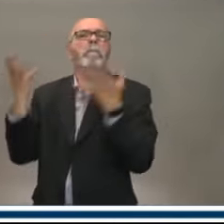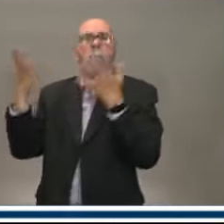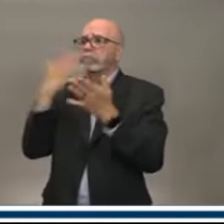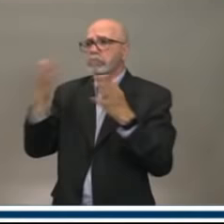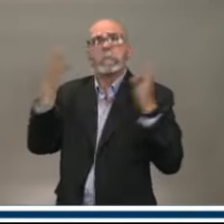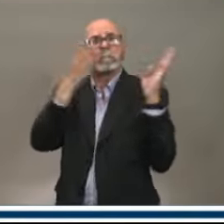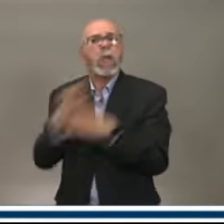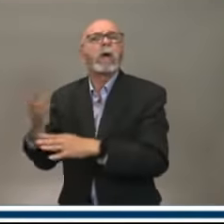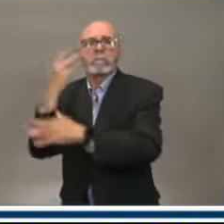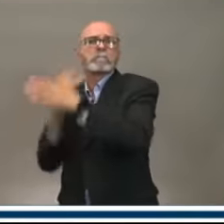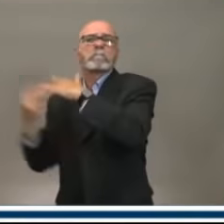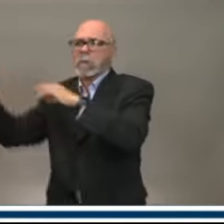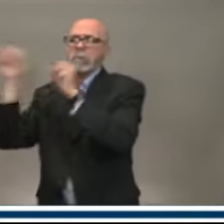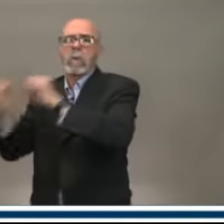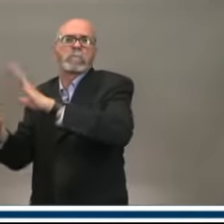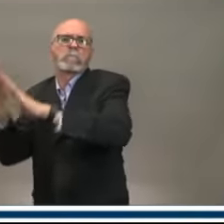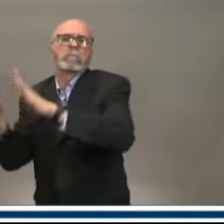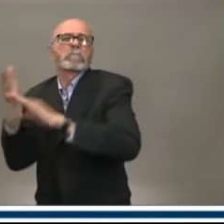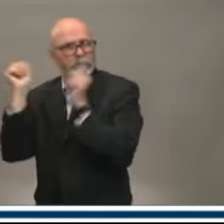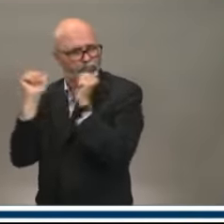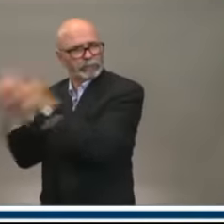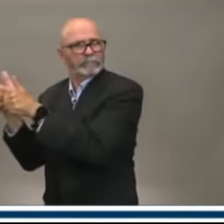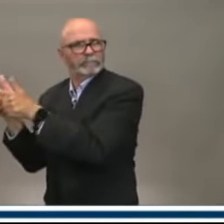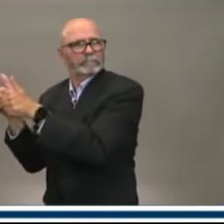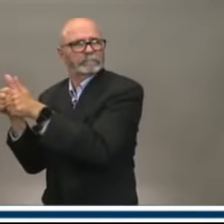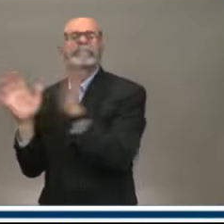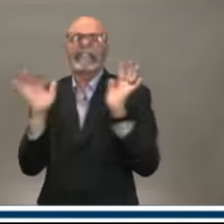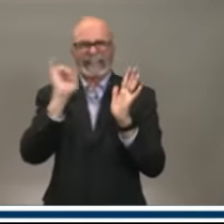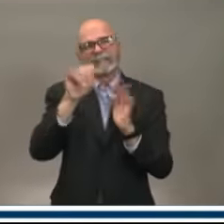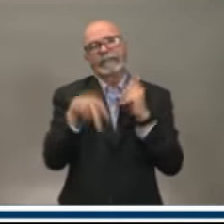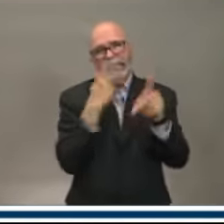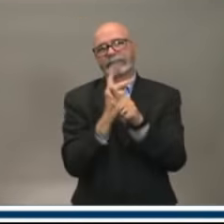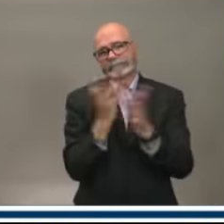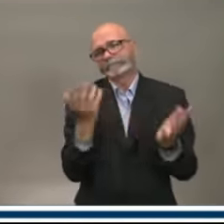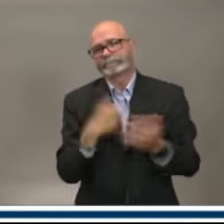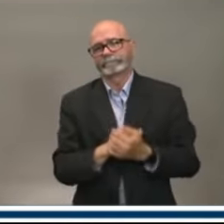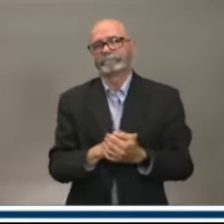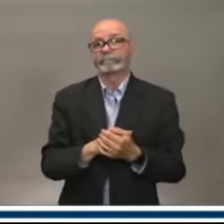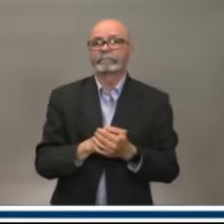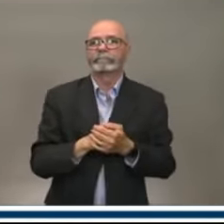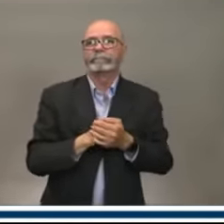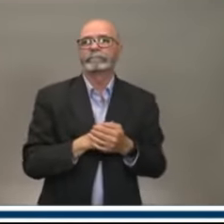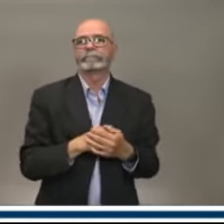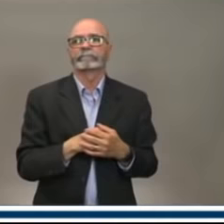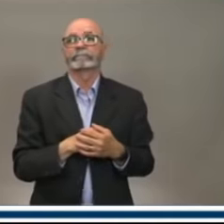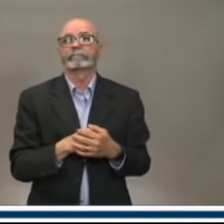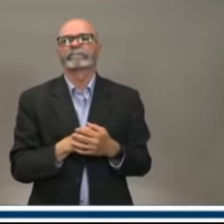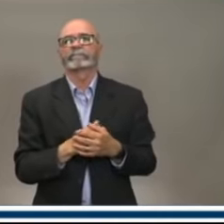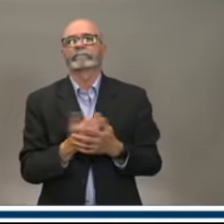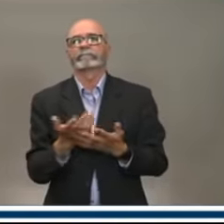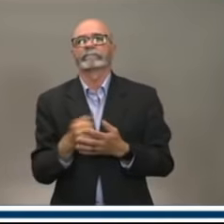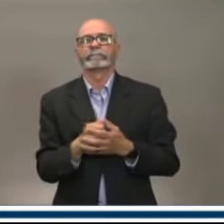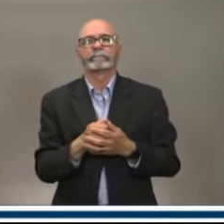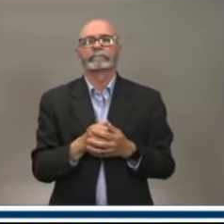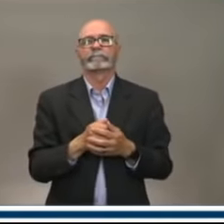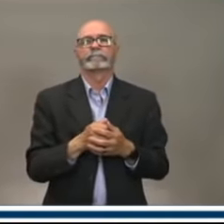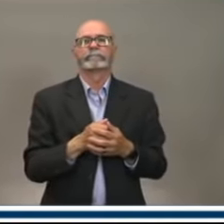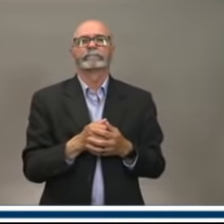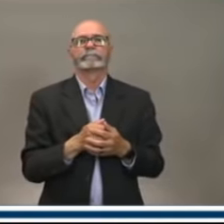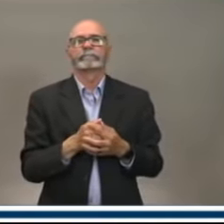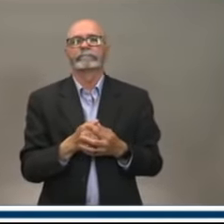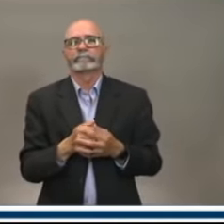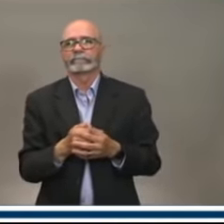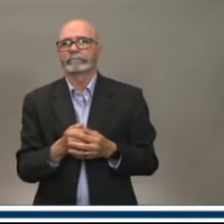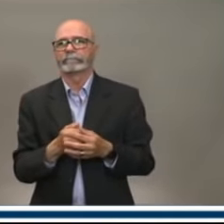Yes, I'm wondering about the decision on daycares. You said it'll be reassessed at June 8th. I'm wondering why that is, given